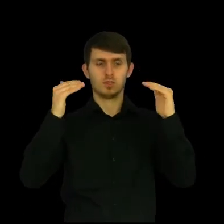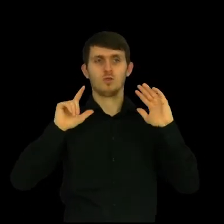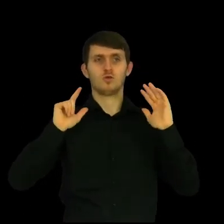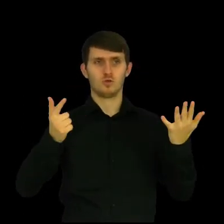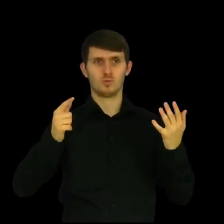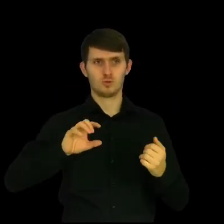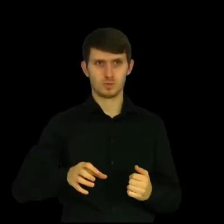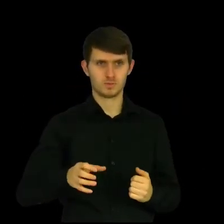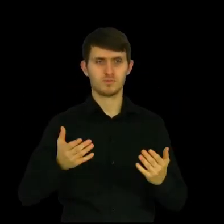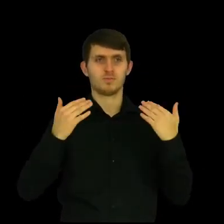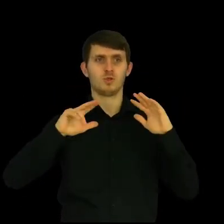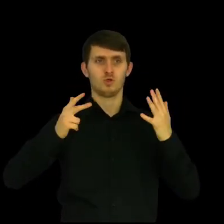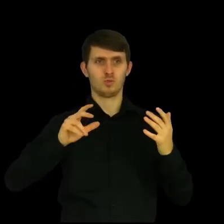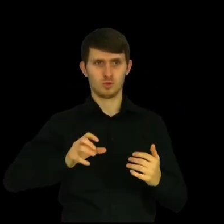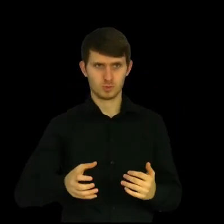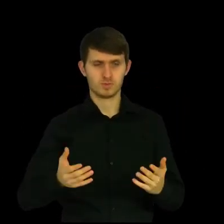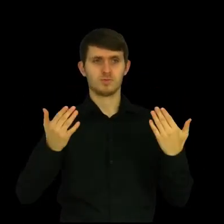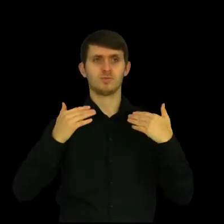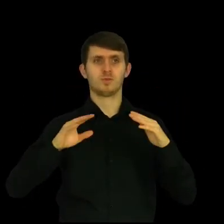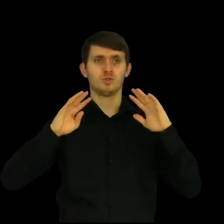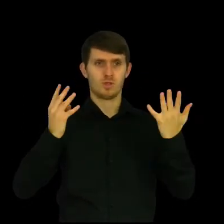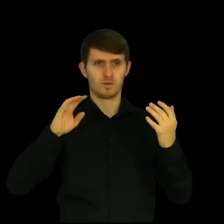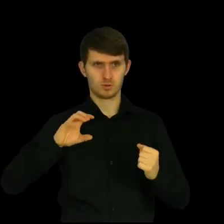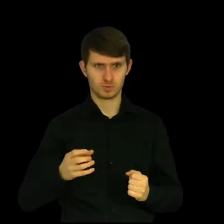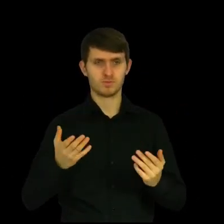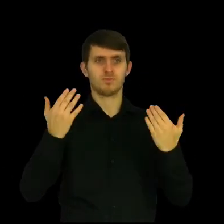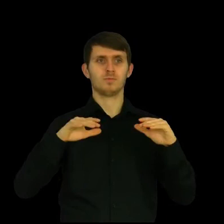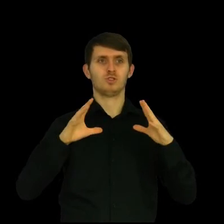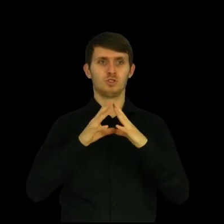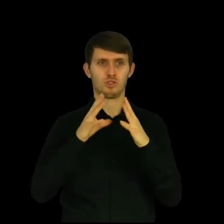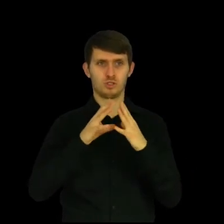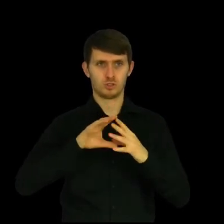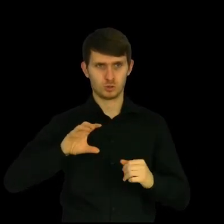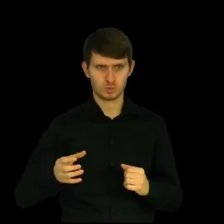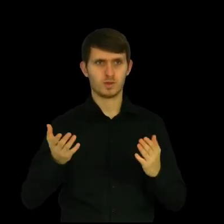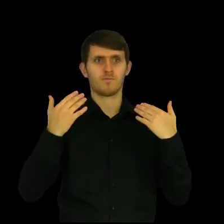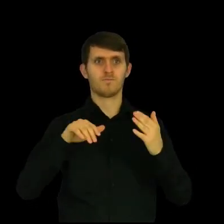6, 7, 8,